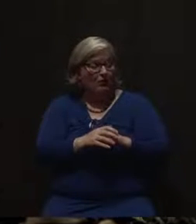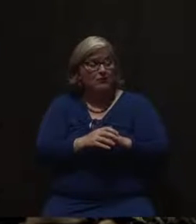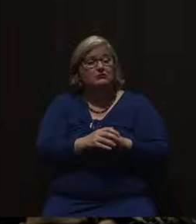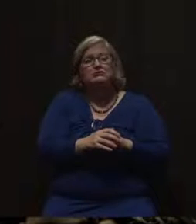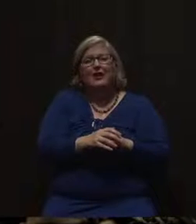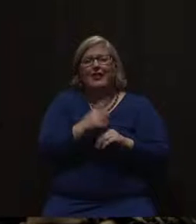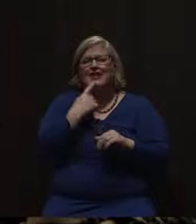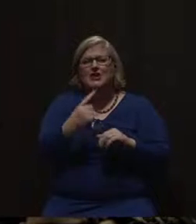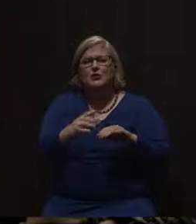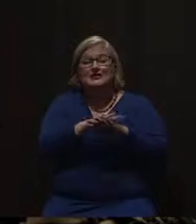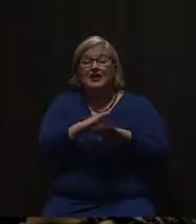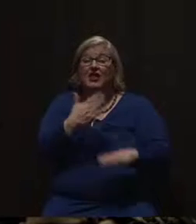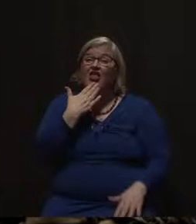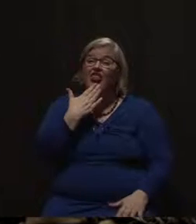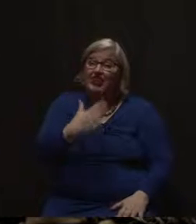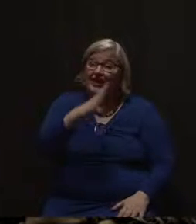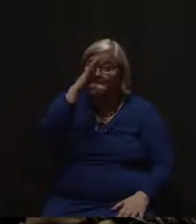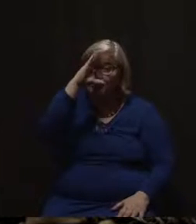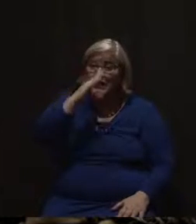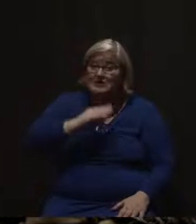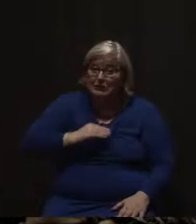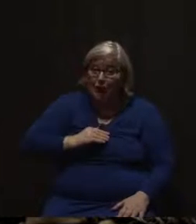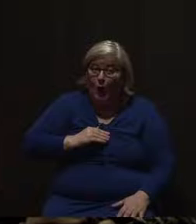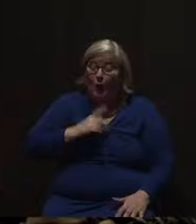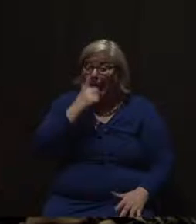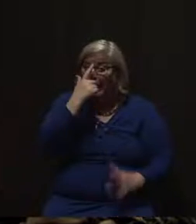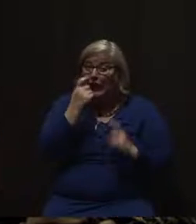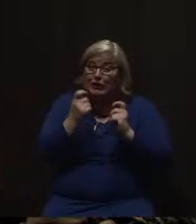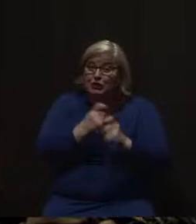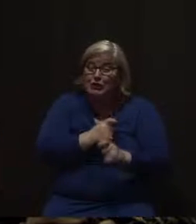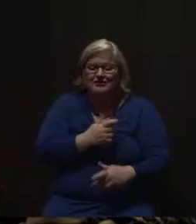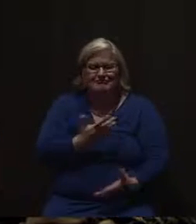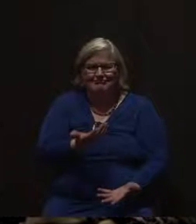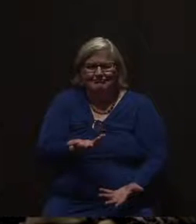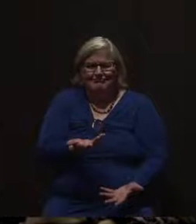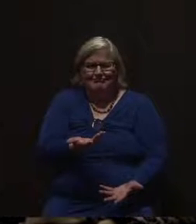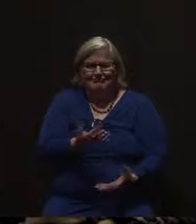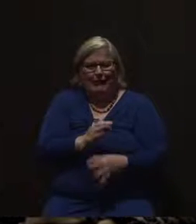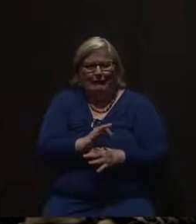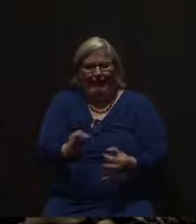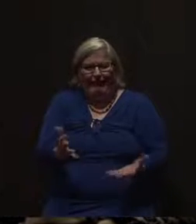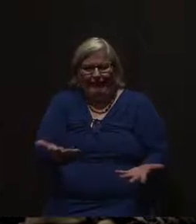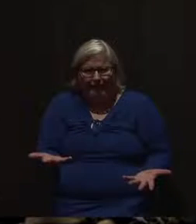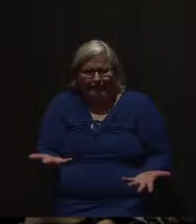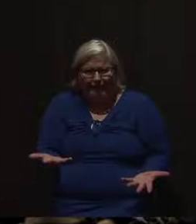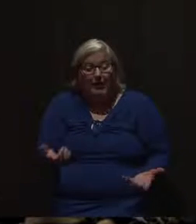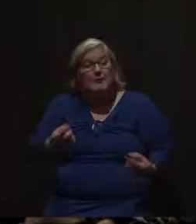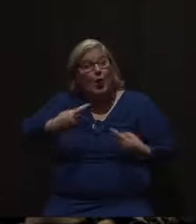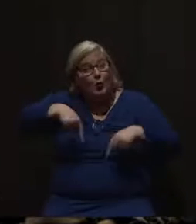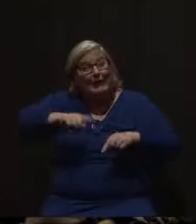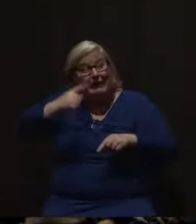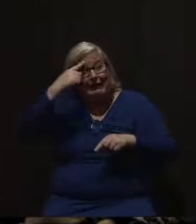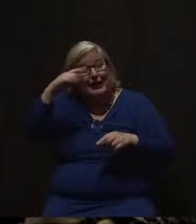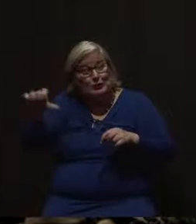I'll change that immediately. But this is how we think political discussions should work.